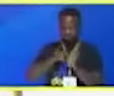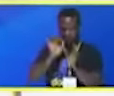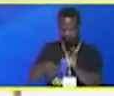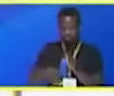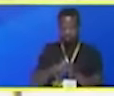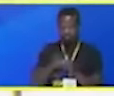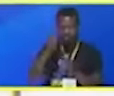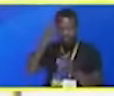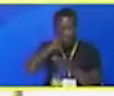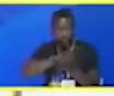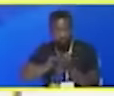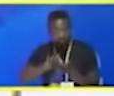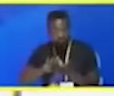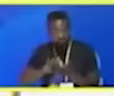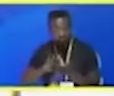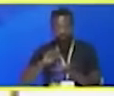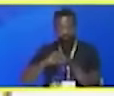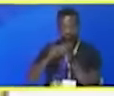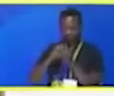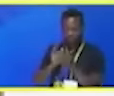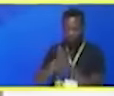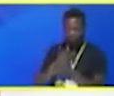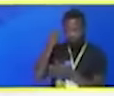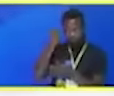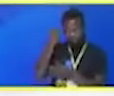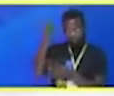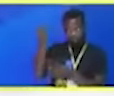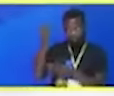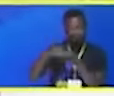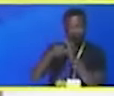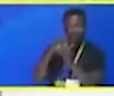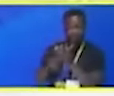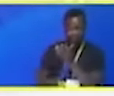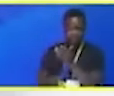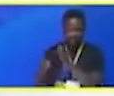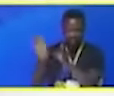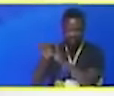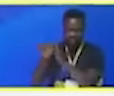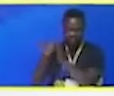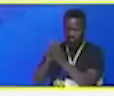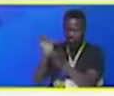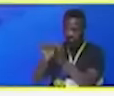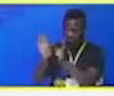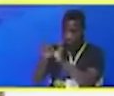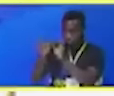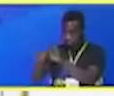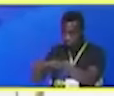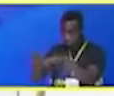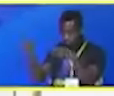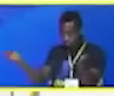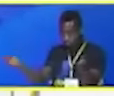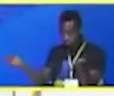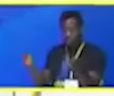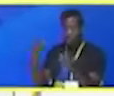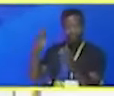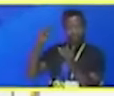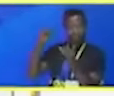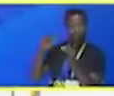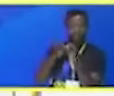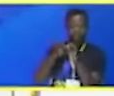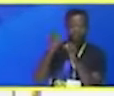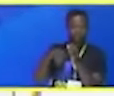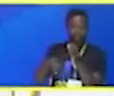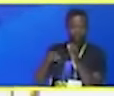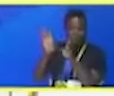Are we together now? Our idea of doors is that the moment they open, and I'll talk a bit about that hopefully tomorrow. A